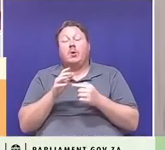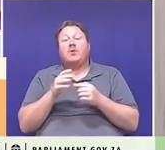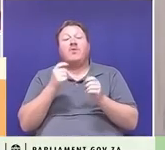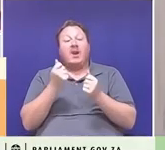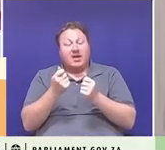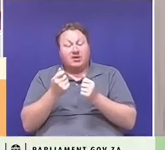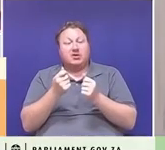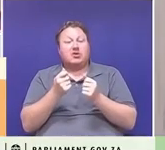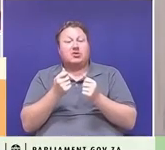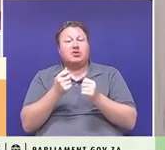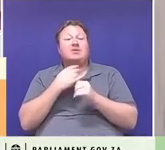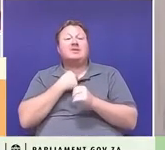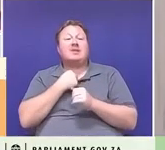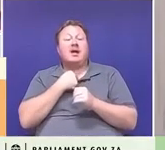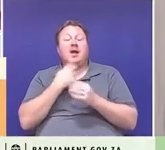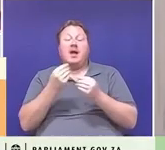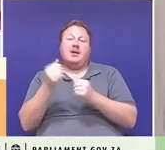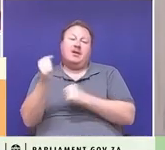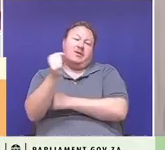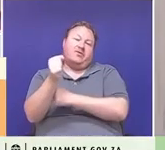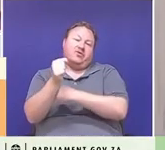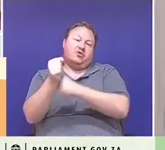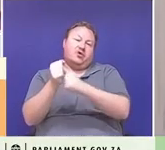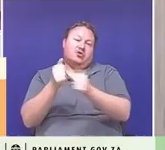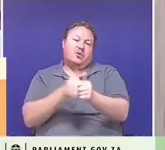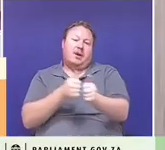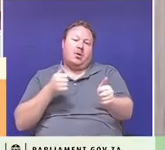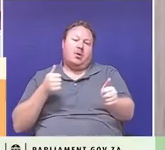backlogs. Honourable members, we must